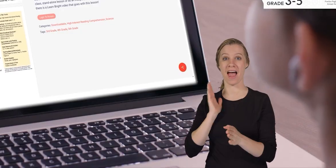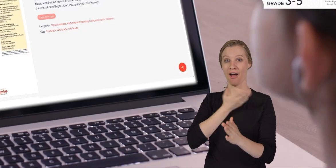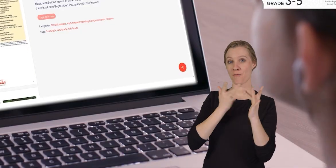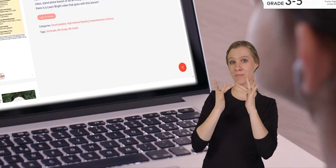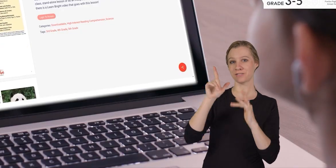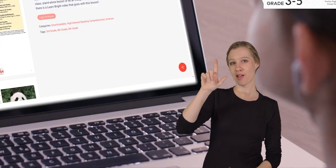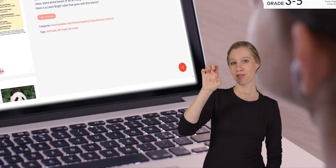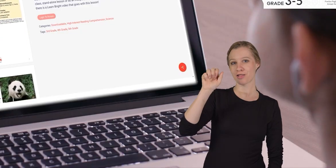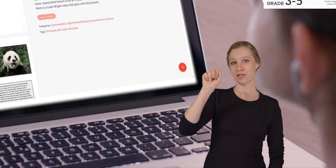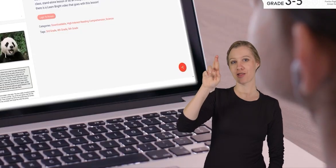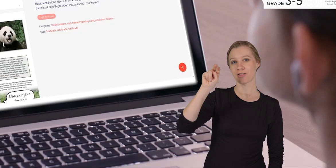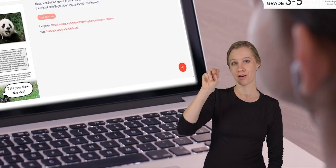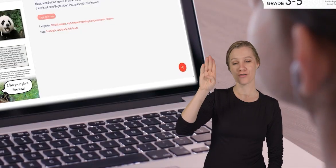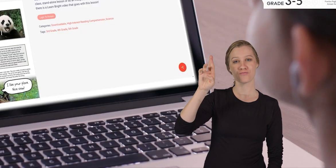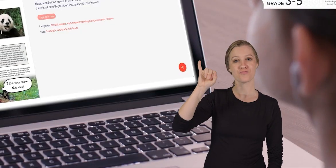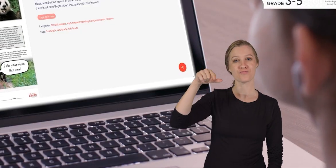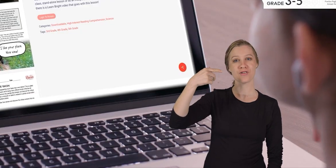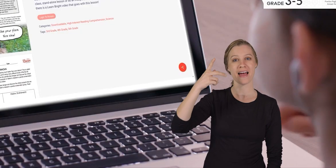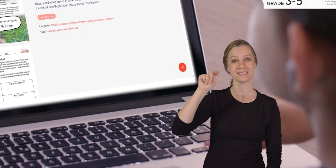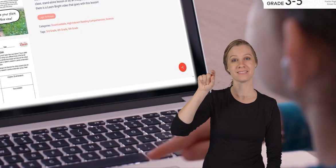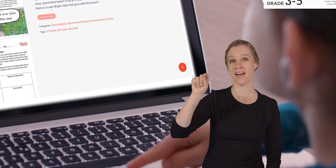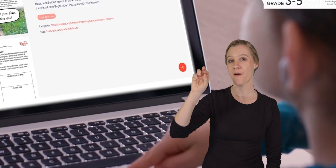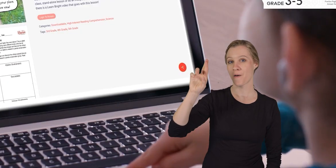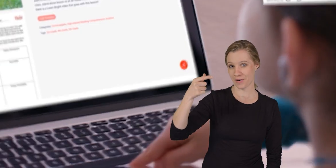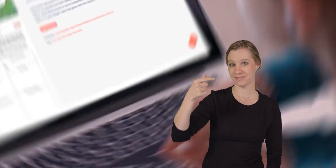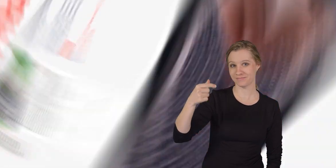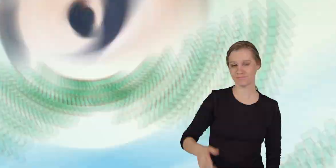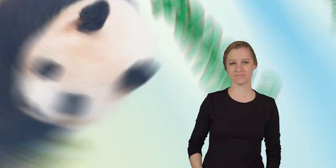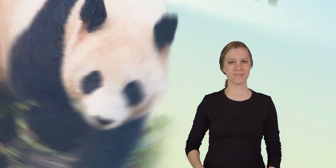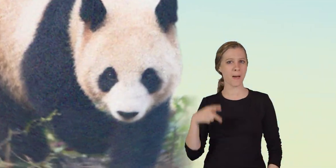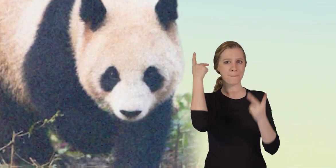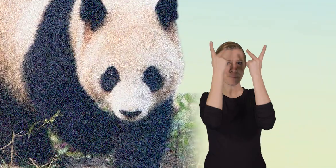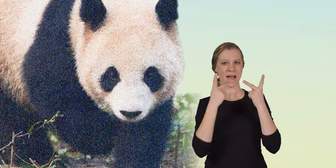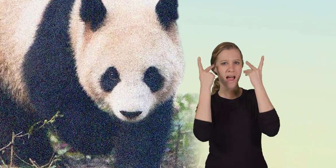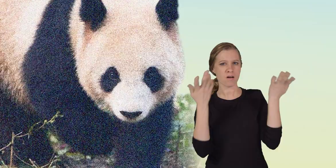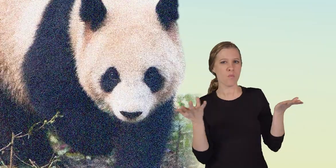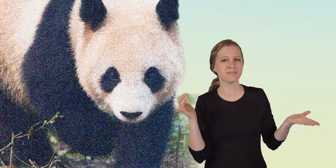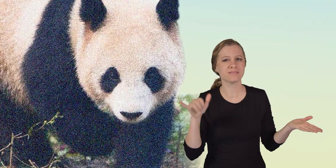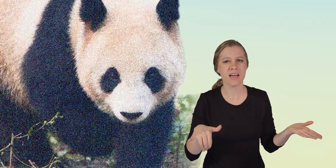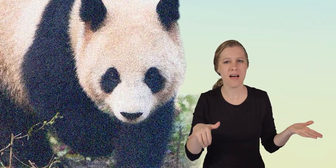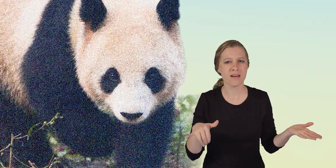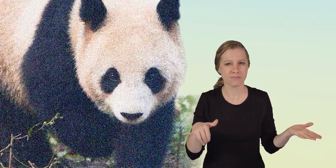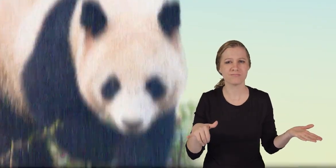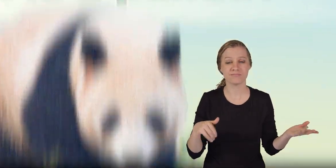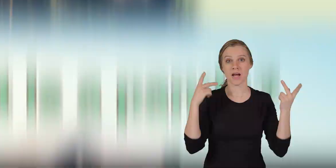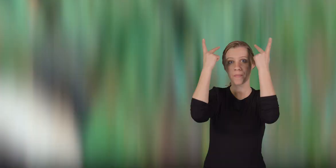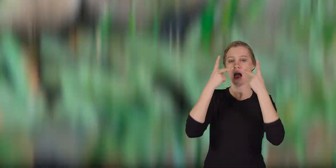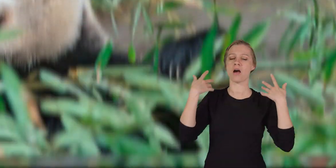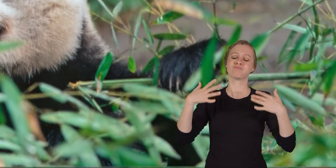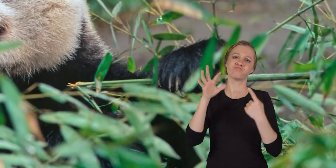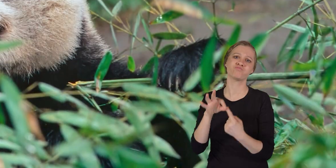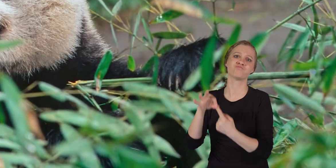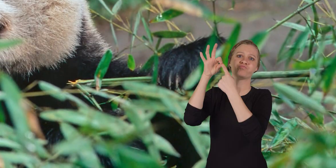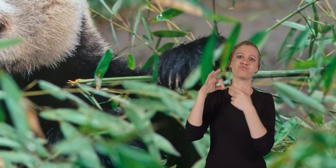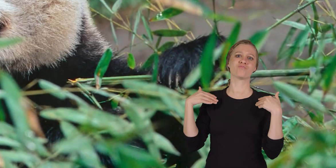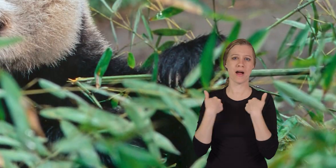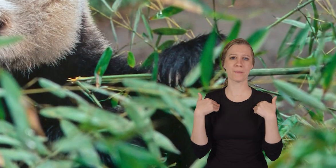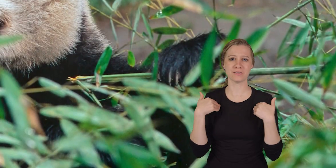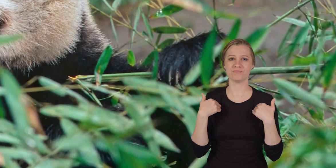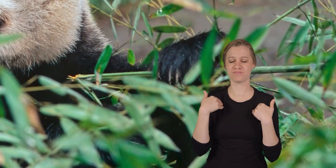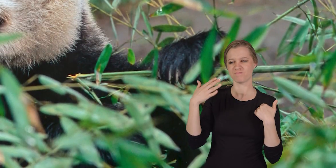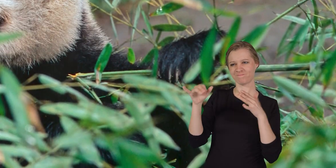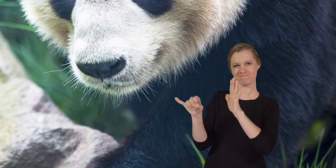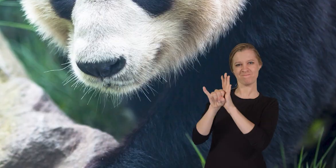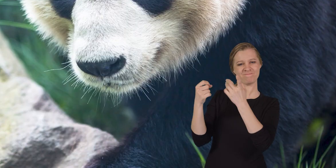Pandas lesson plan from our website, LearnBrite.org. What is a panda? Pandas are